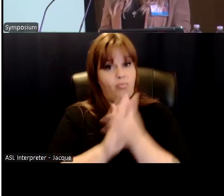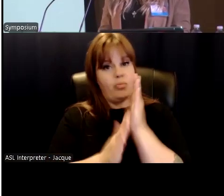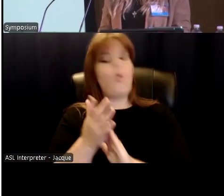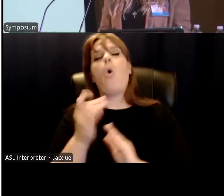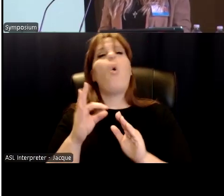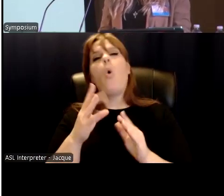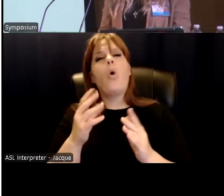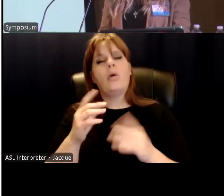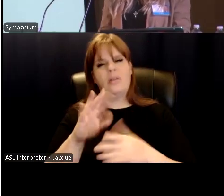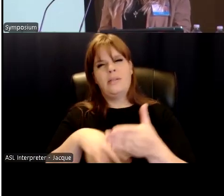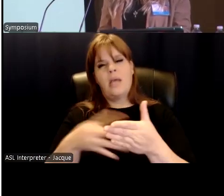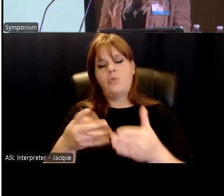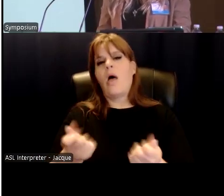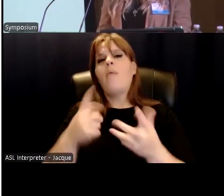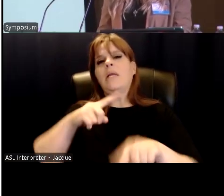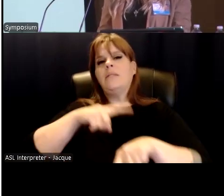through this.